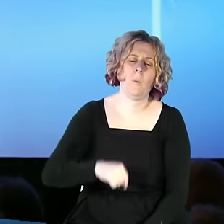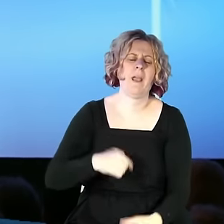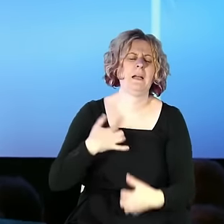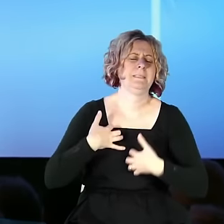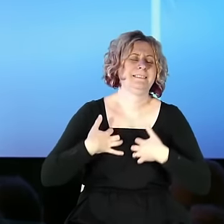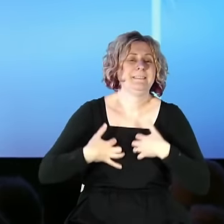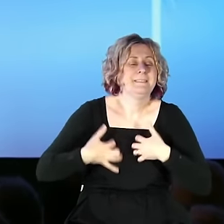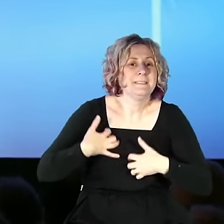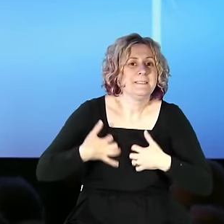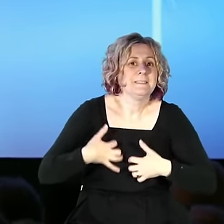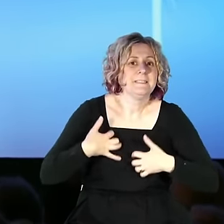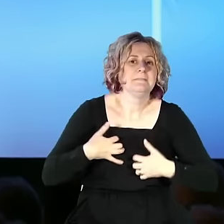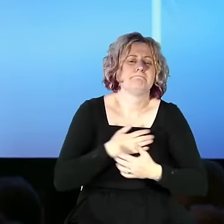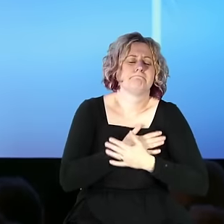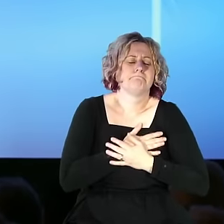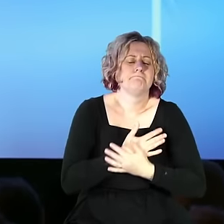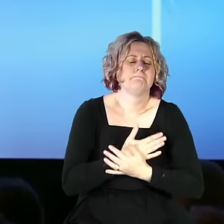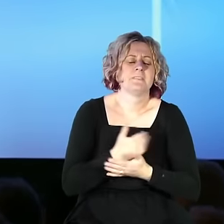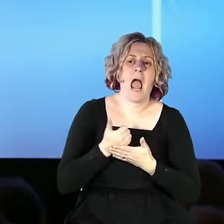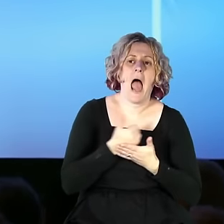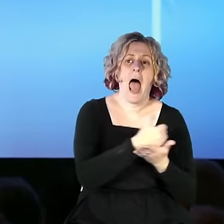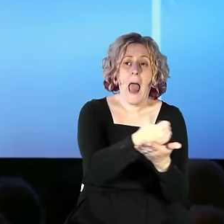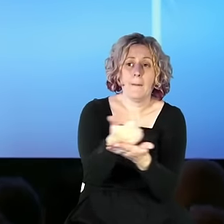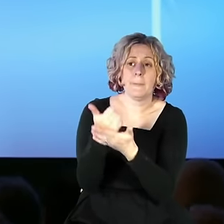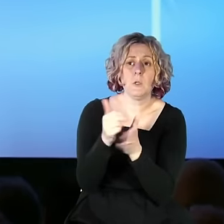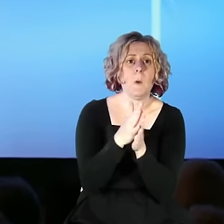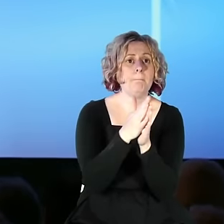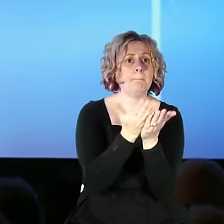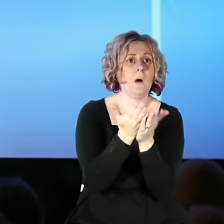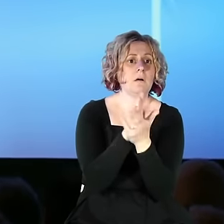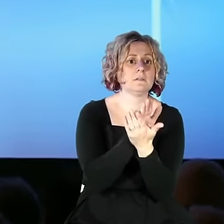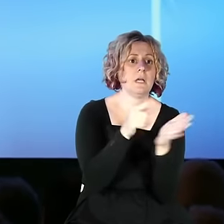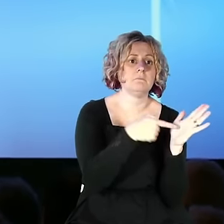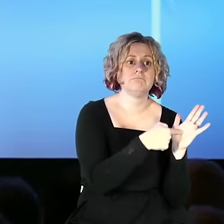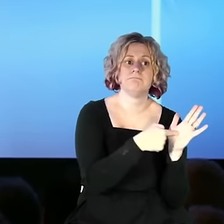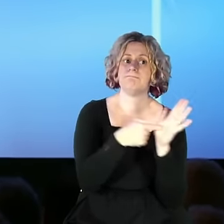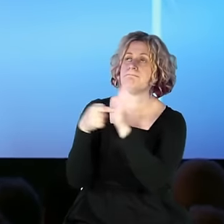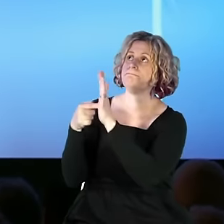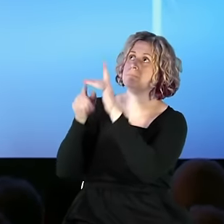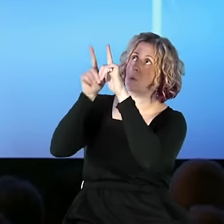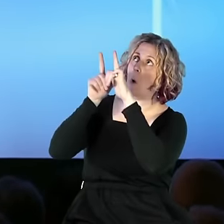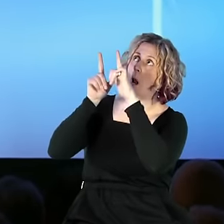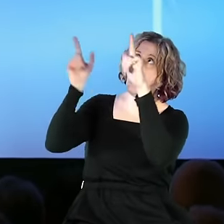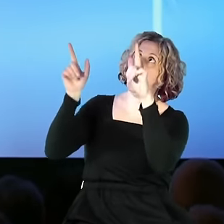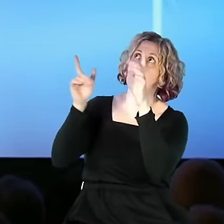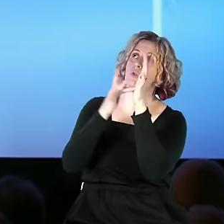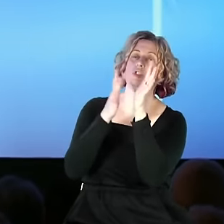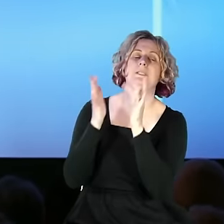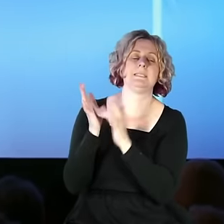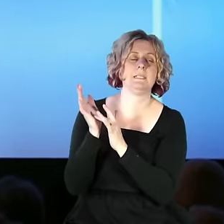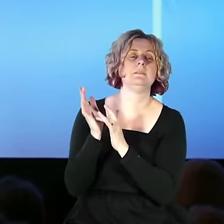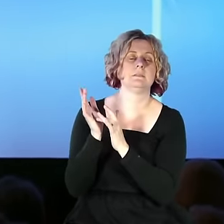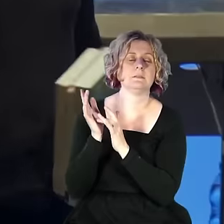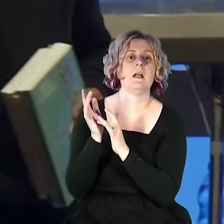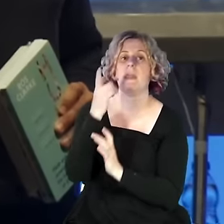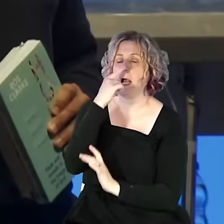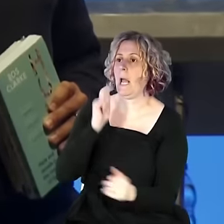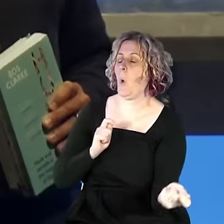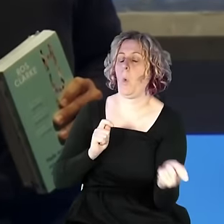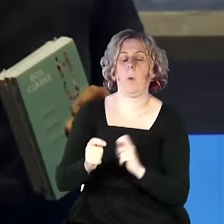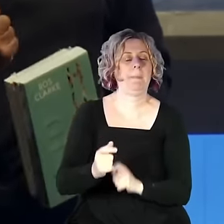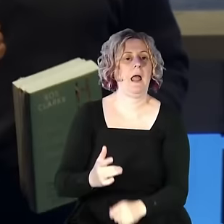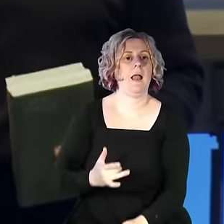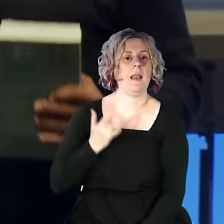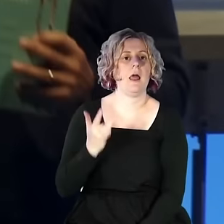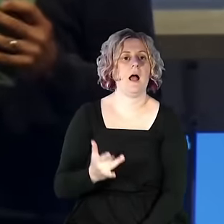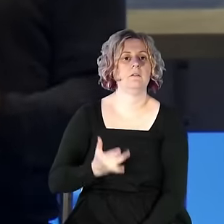about helping you get books that will point you to the Lord Jesus, that as they do that, can totally change your life. We want you to